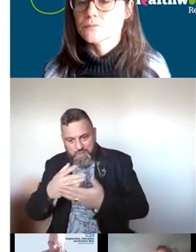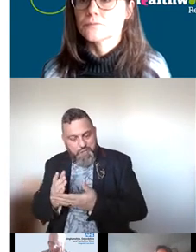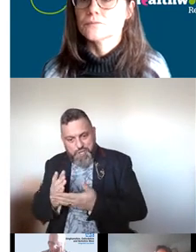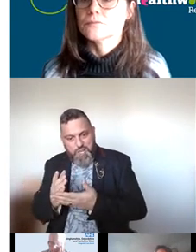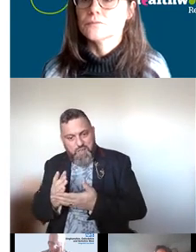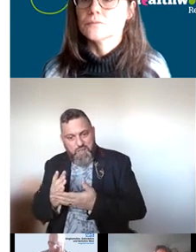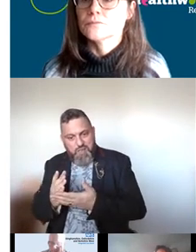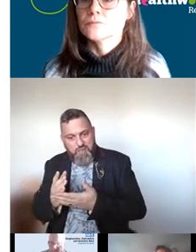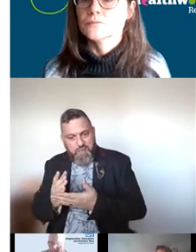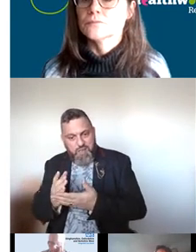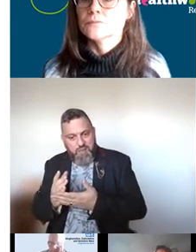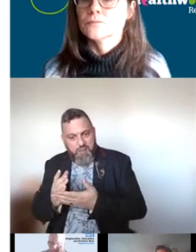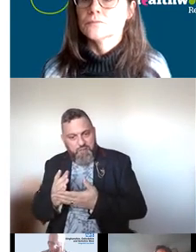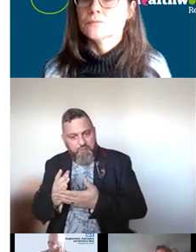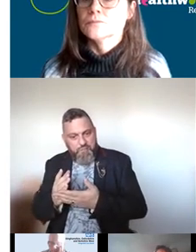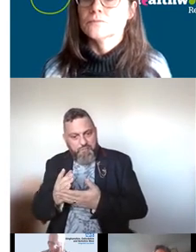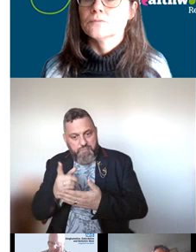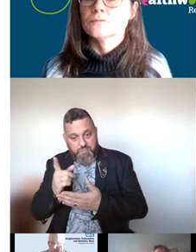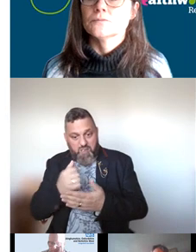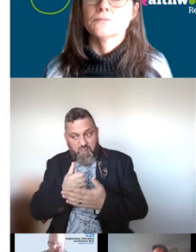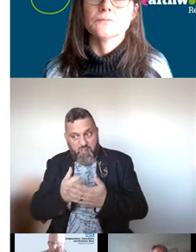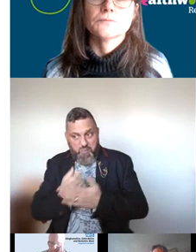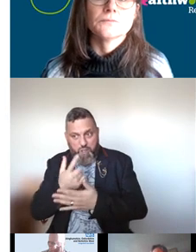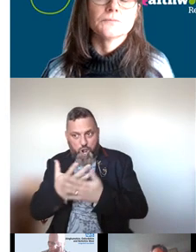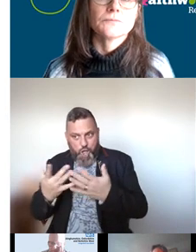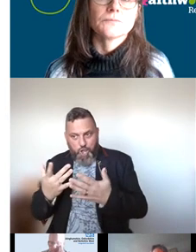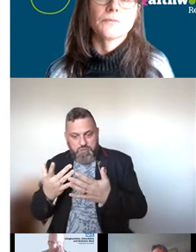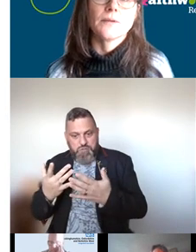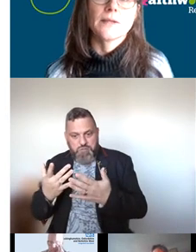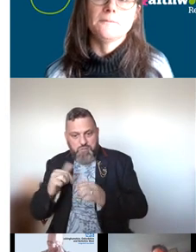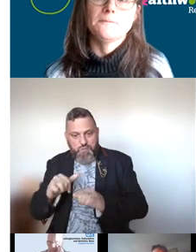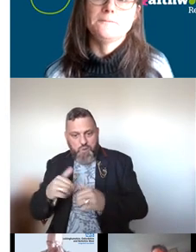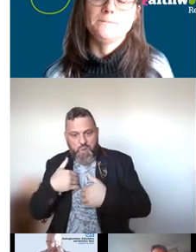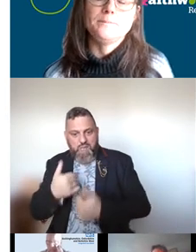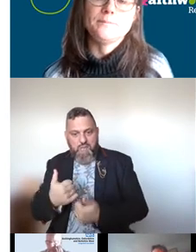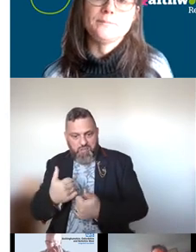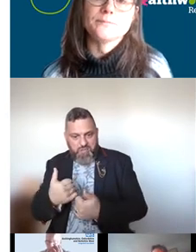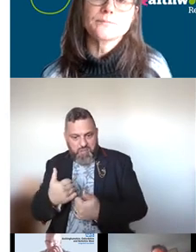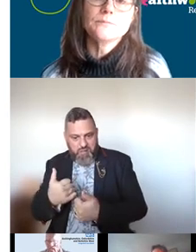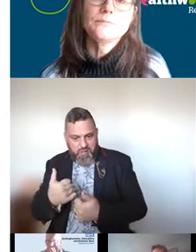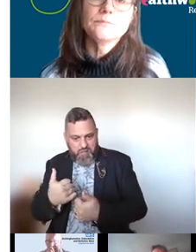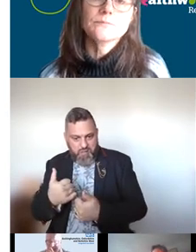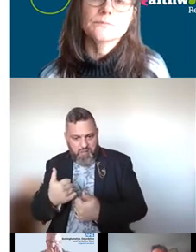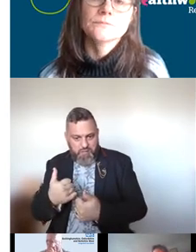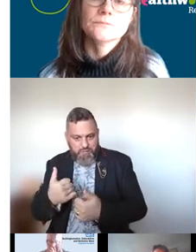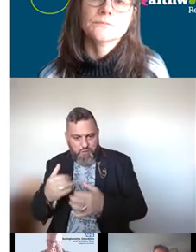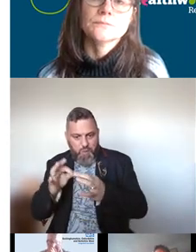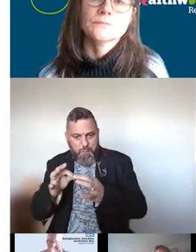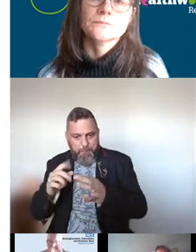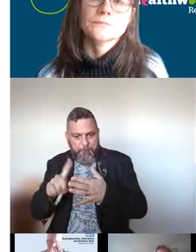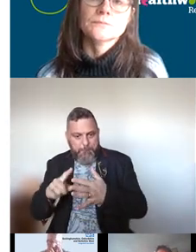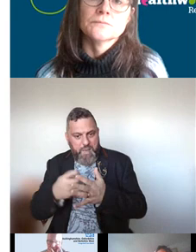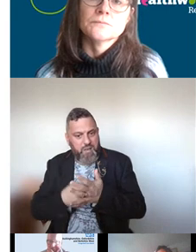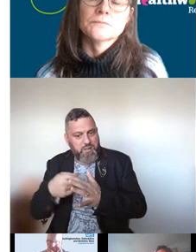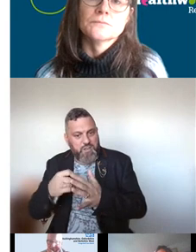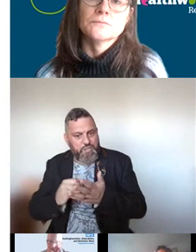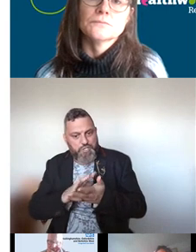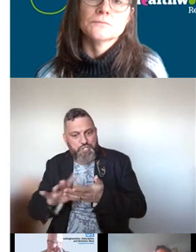point of view, that happens frequently. So I certainly face across the whole of Berkshire, and we do a